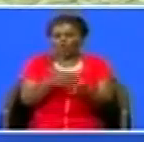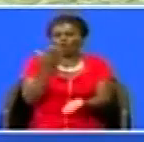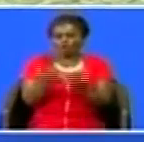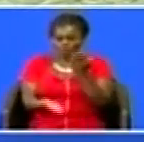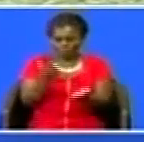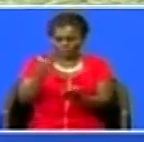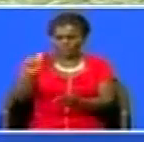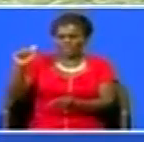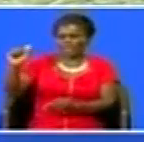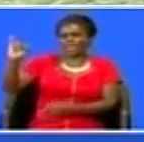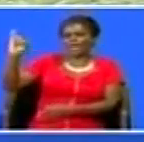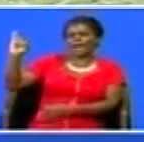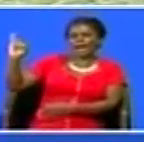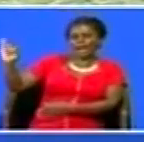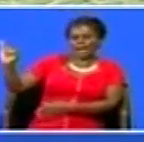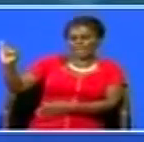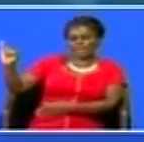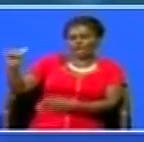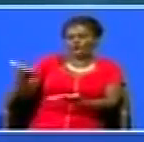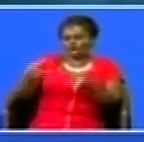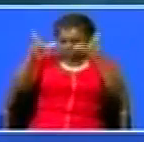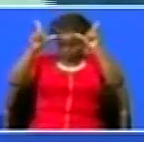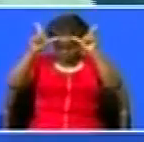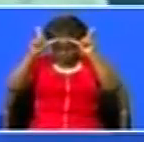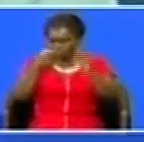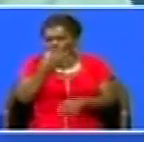of artificial insemination or bulls.